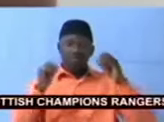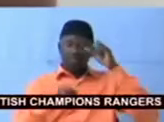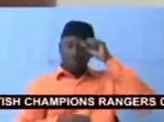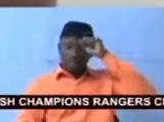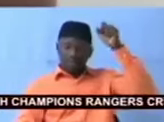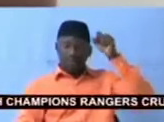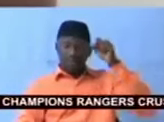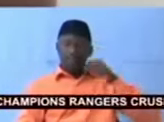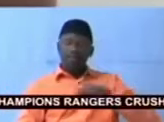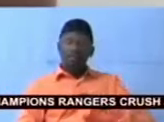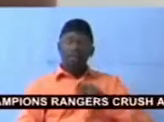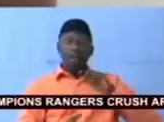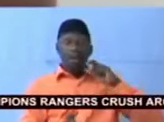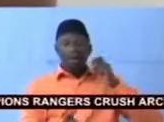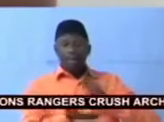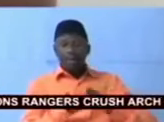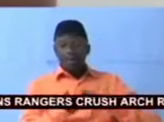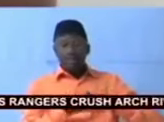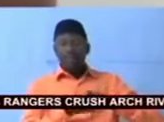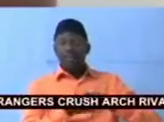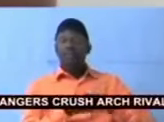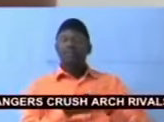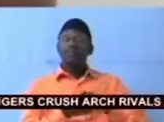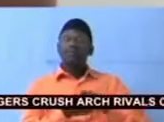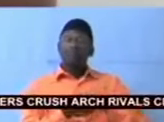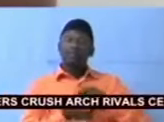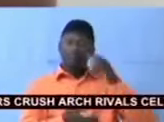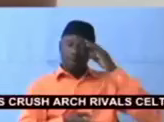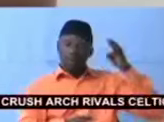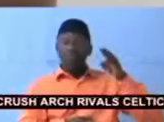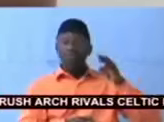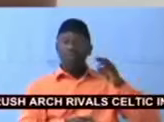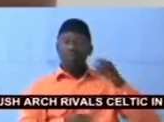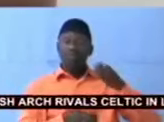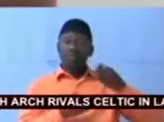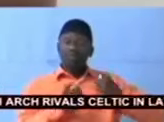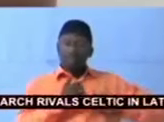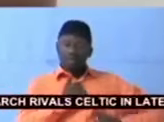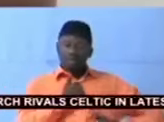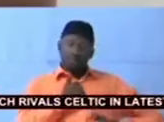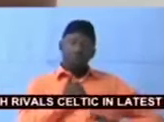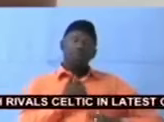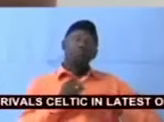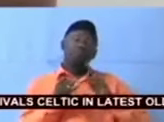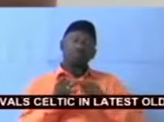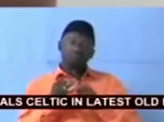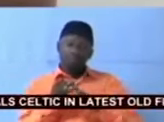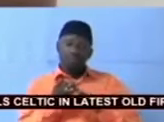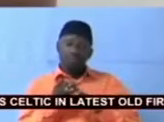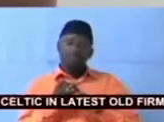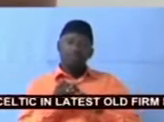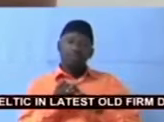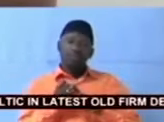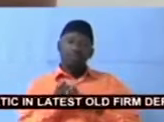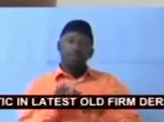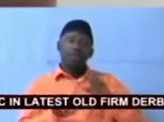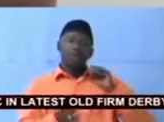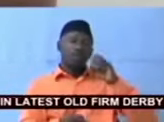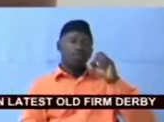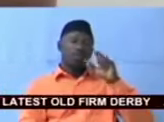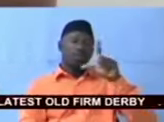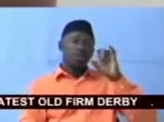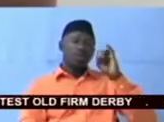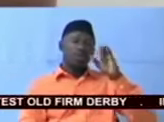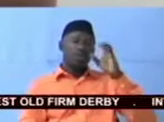Permanent secretary minister of interior. Permanent secretary minister of interior. And the solicitor general and legal